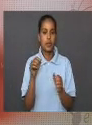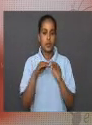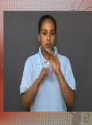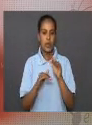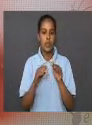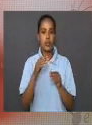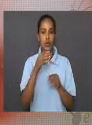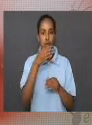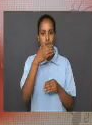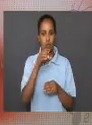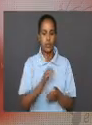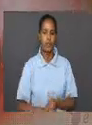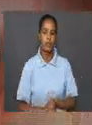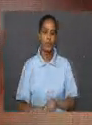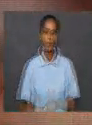of a solution.